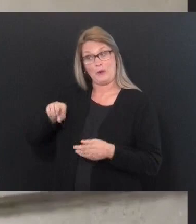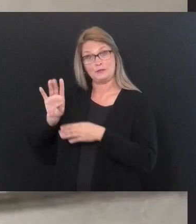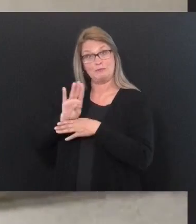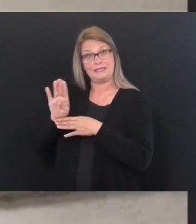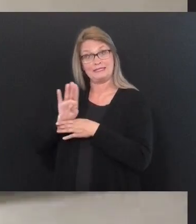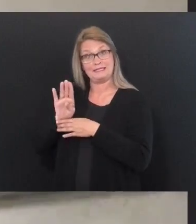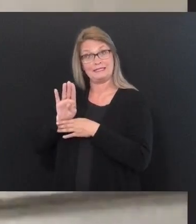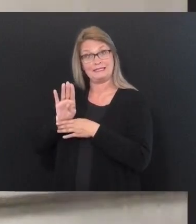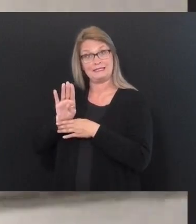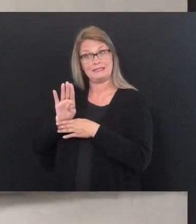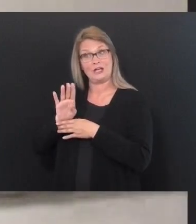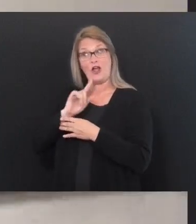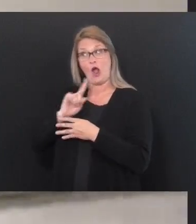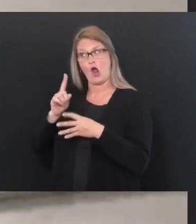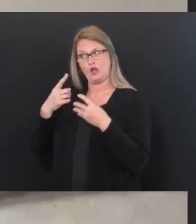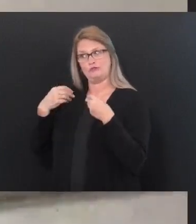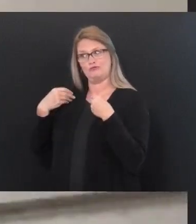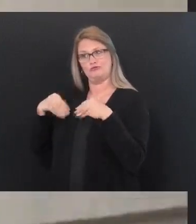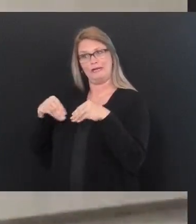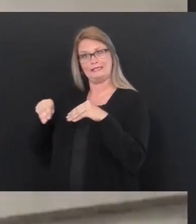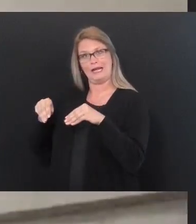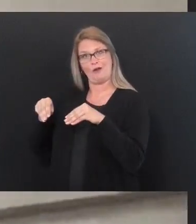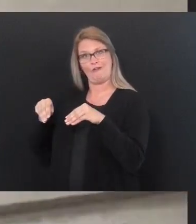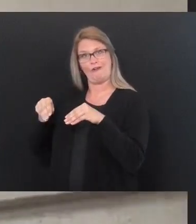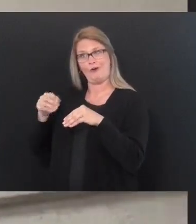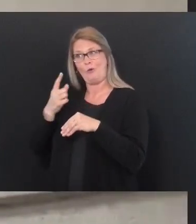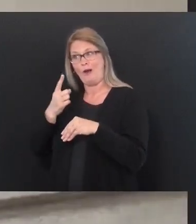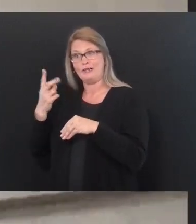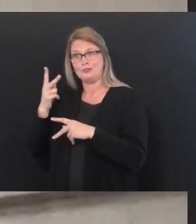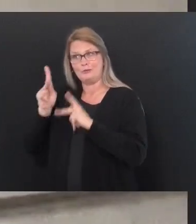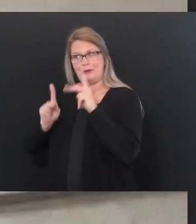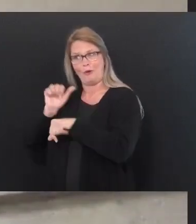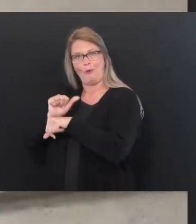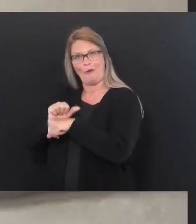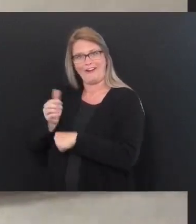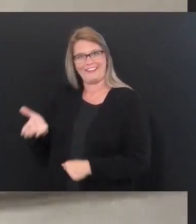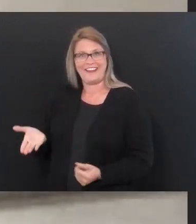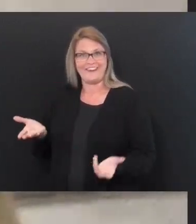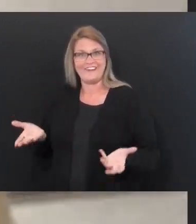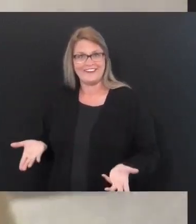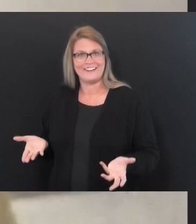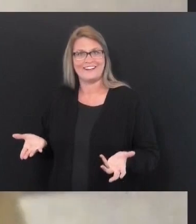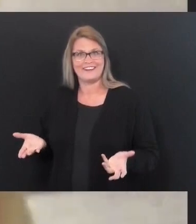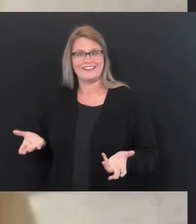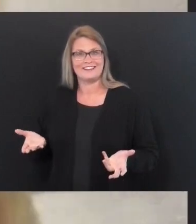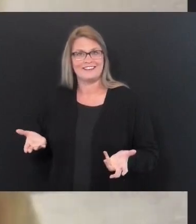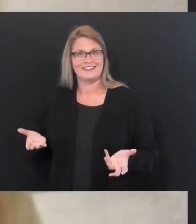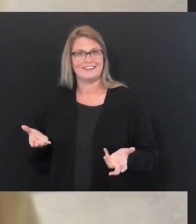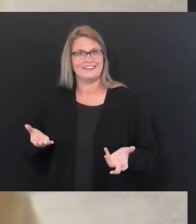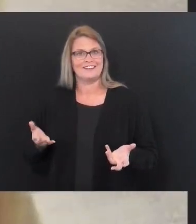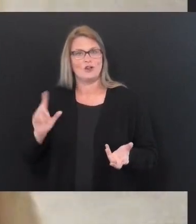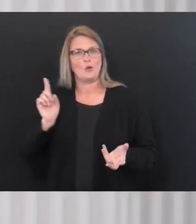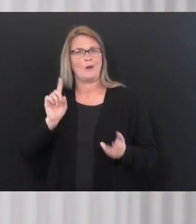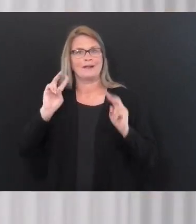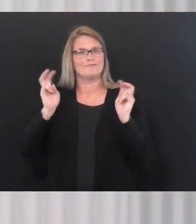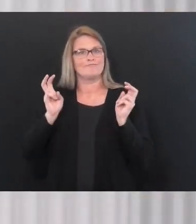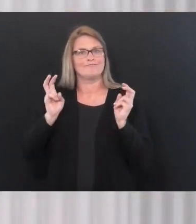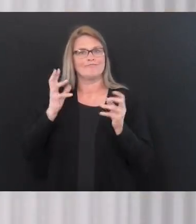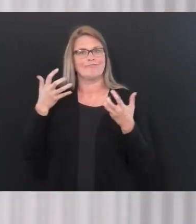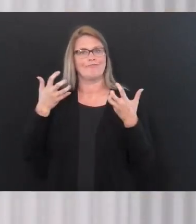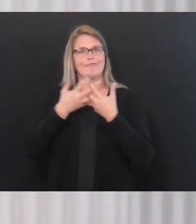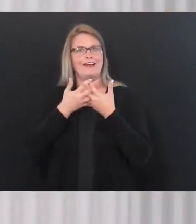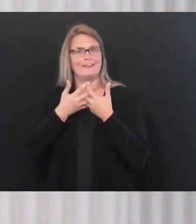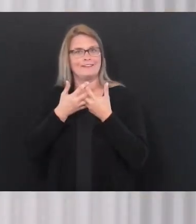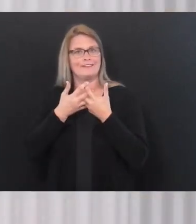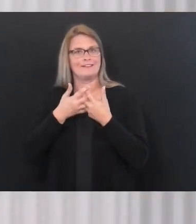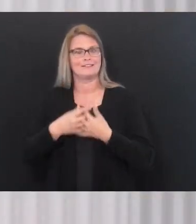considered a retail shop that only has 1 or 2 employees, a specialty retail shop? Yeah. So there'd be